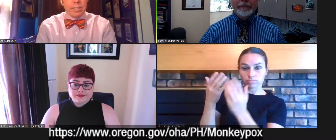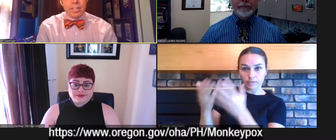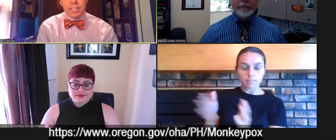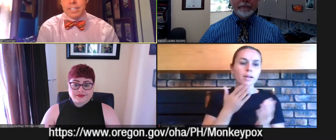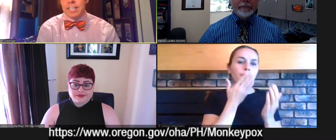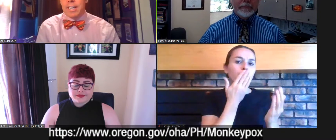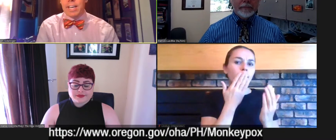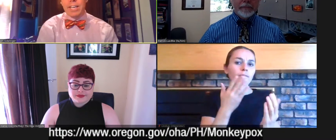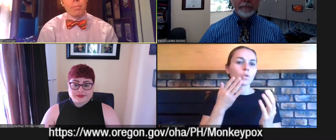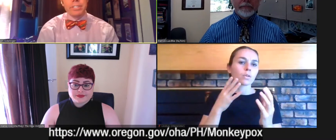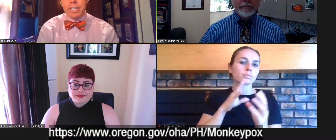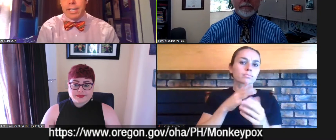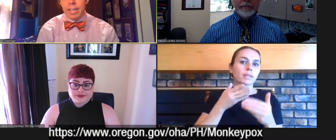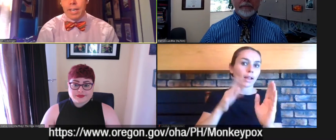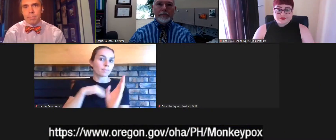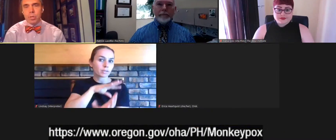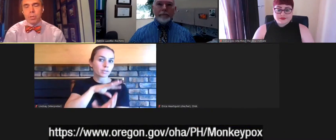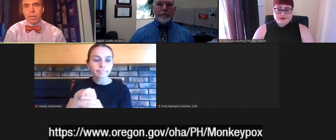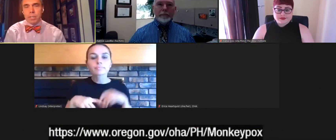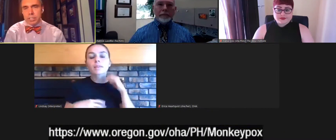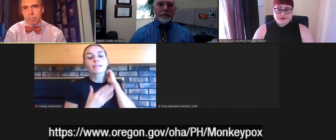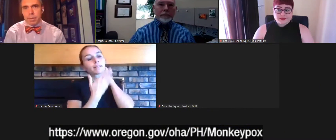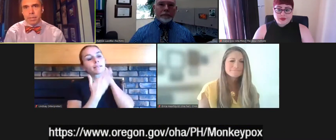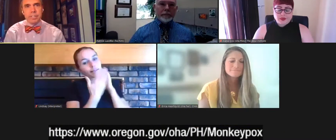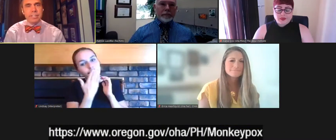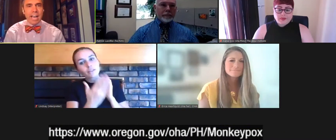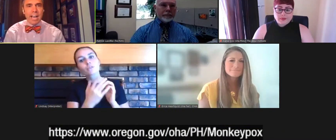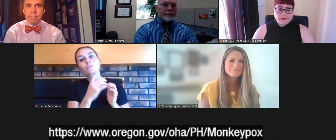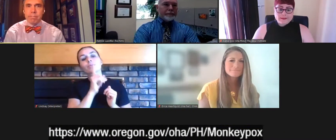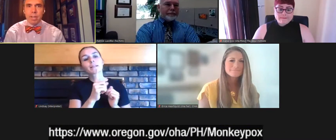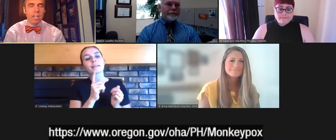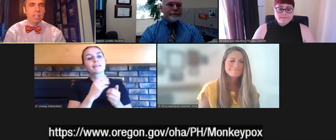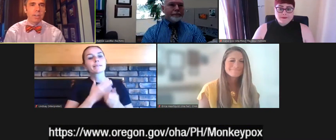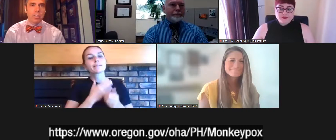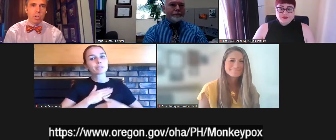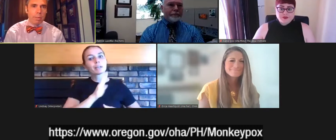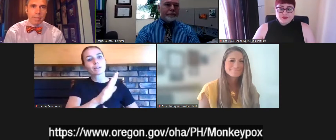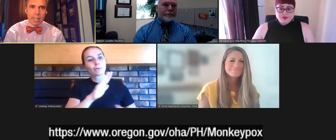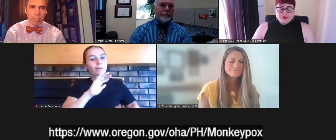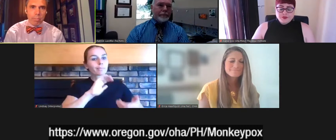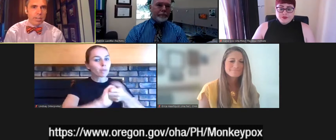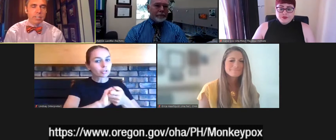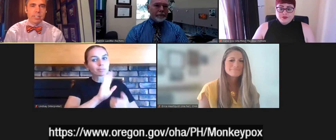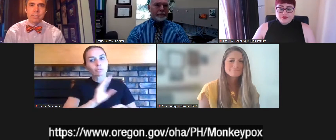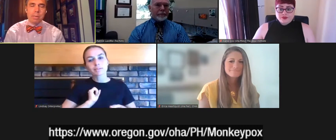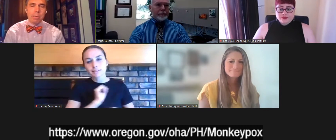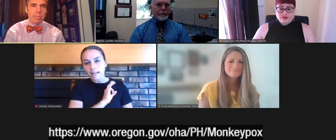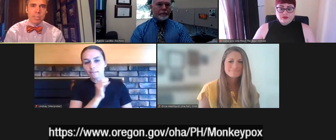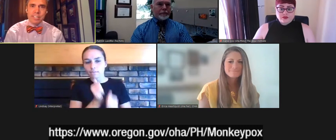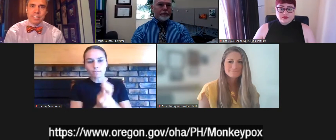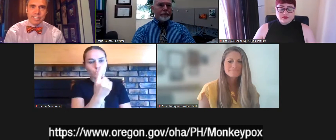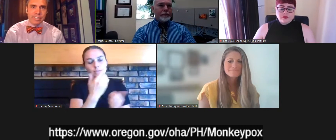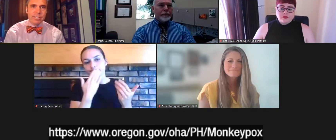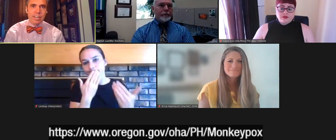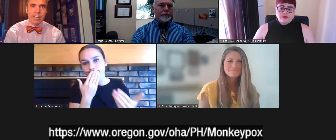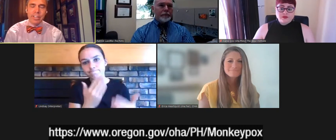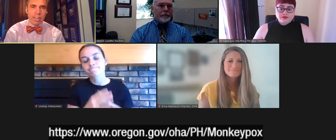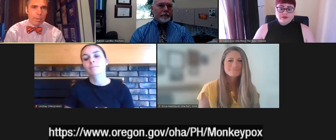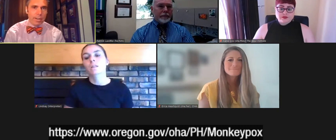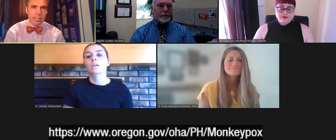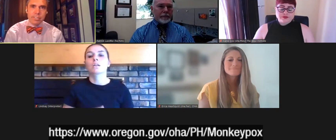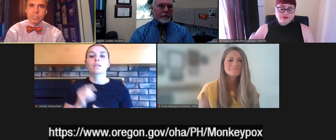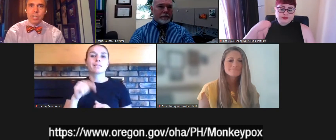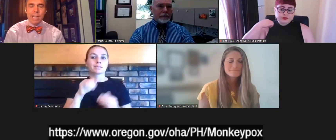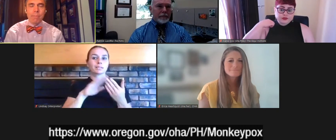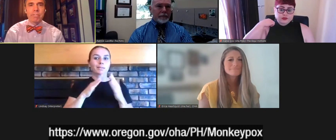you, Dr. Lutke. I appreciate your partnership, your staff, all of our local public health partners, community-based organizations, our